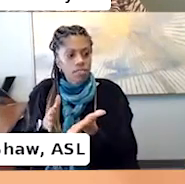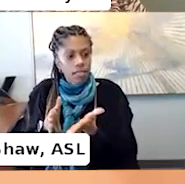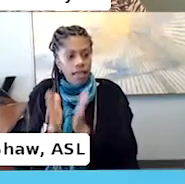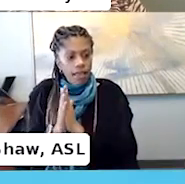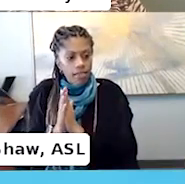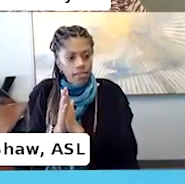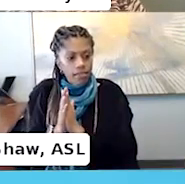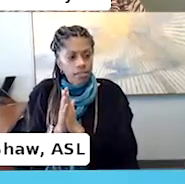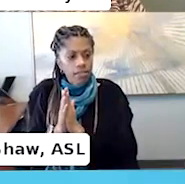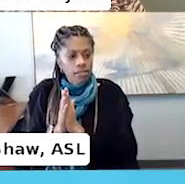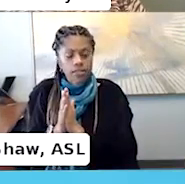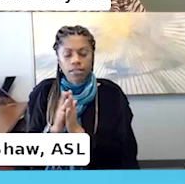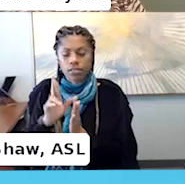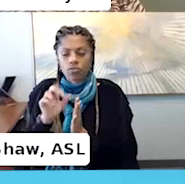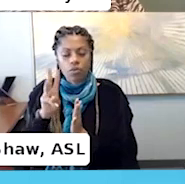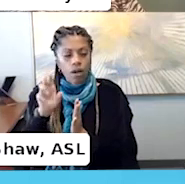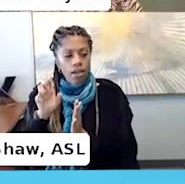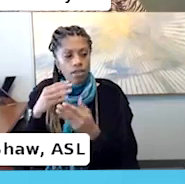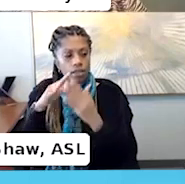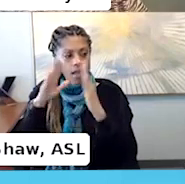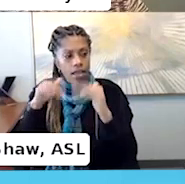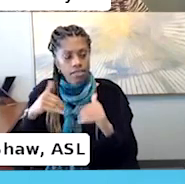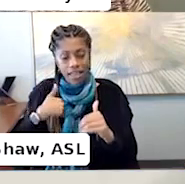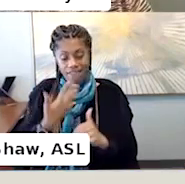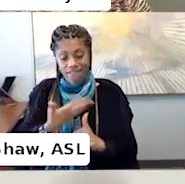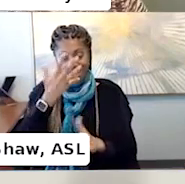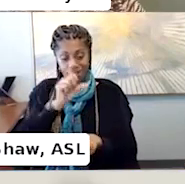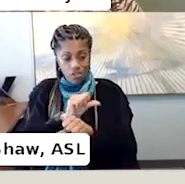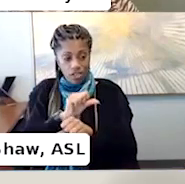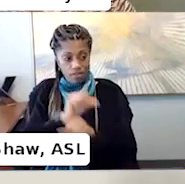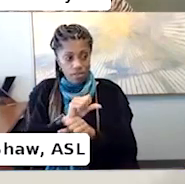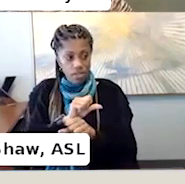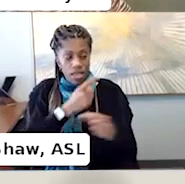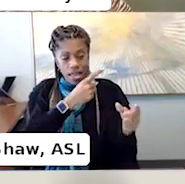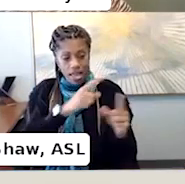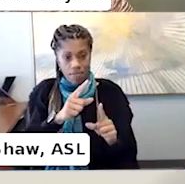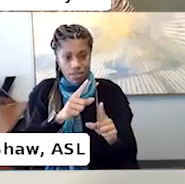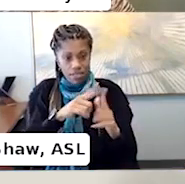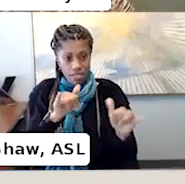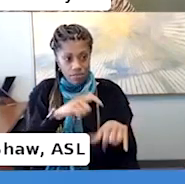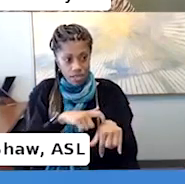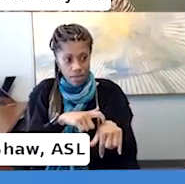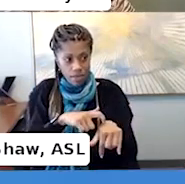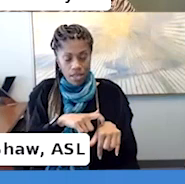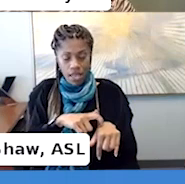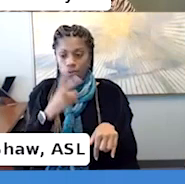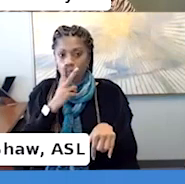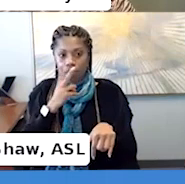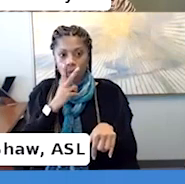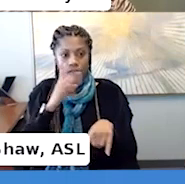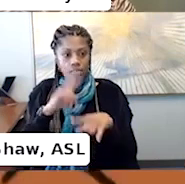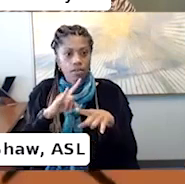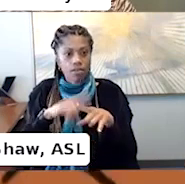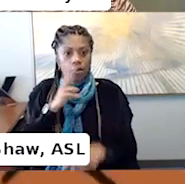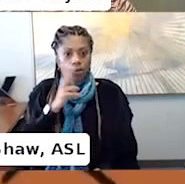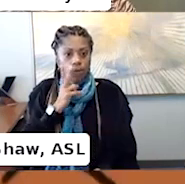tea? I had 5 jobs going on at the same time. I'm smoking 2 packs of cigarettes a day and didn't have time for none of